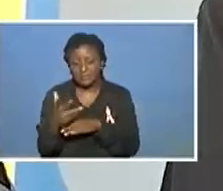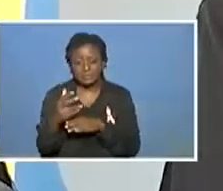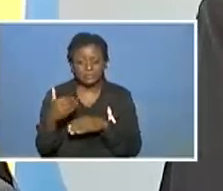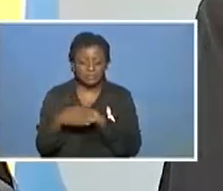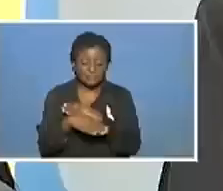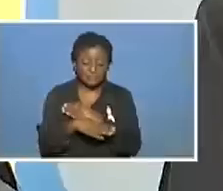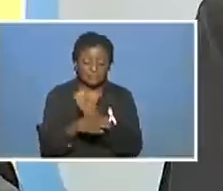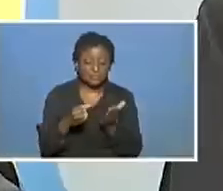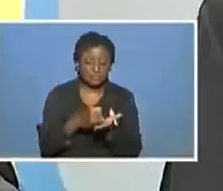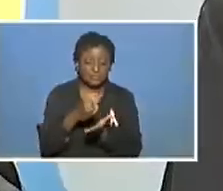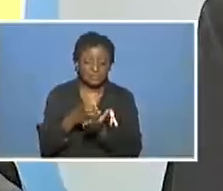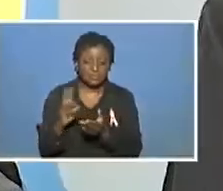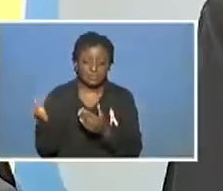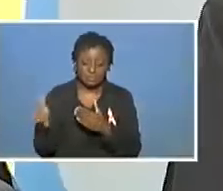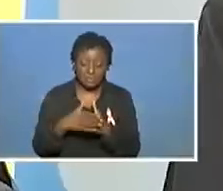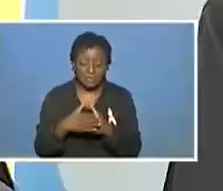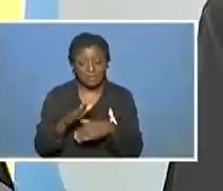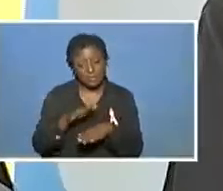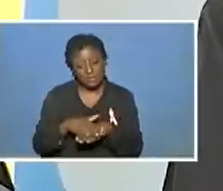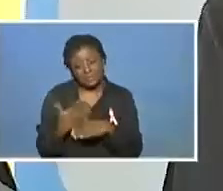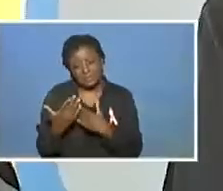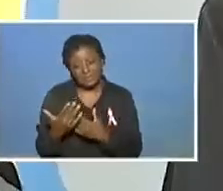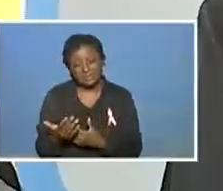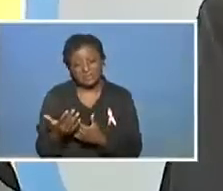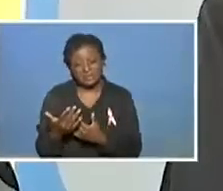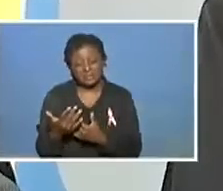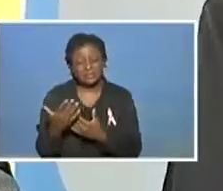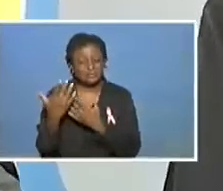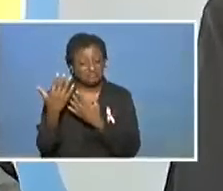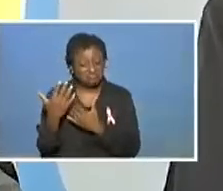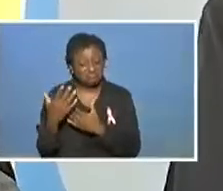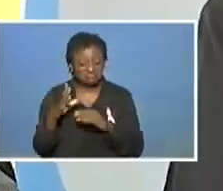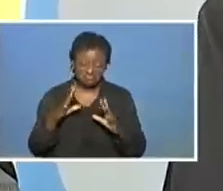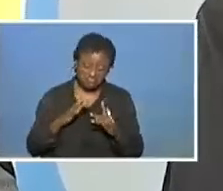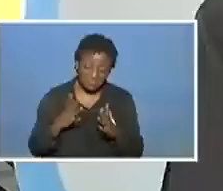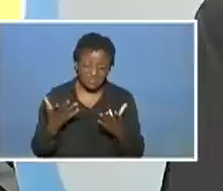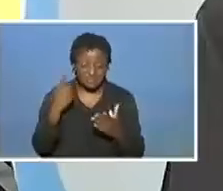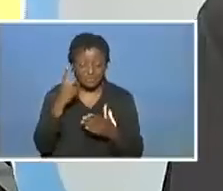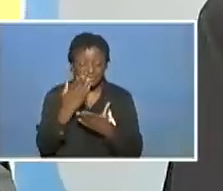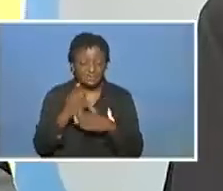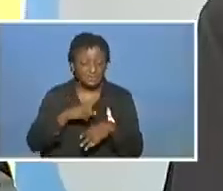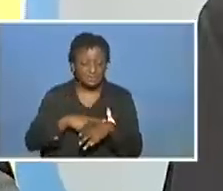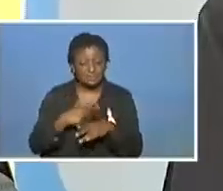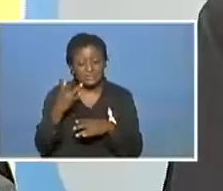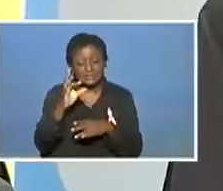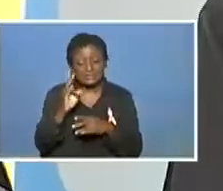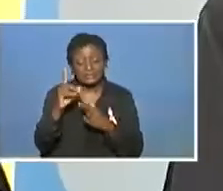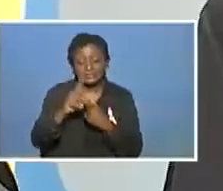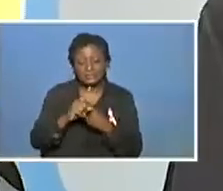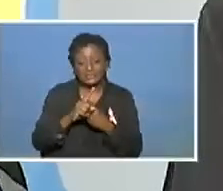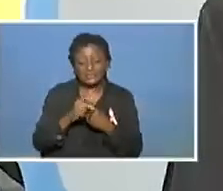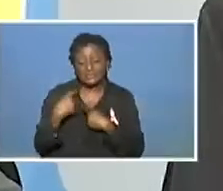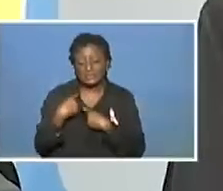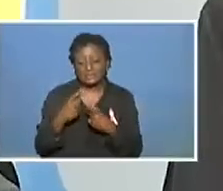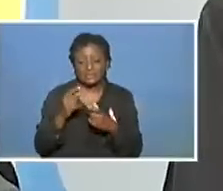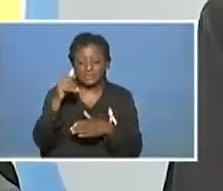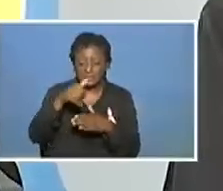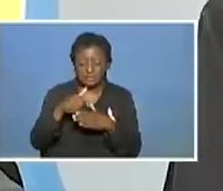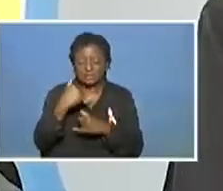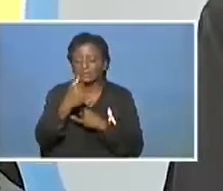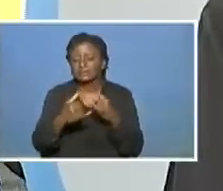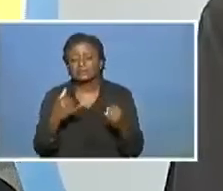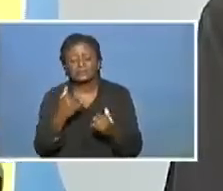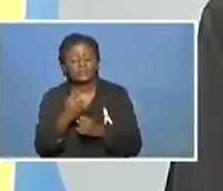back and we were on a little hiatus for a while. So it's been like 7 months since we've actually been in an international competition. And so